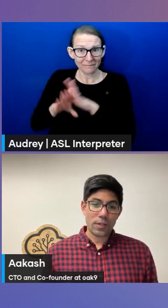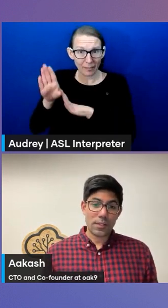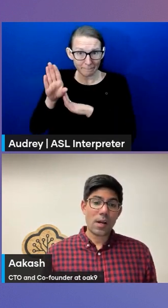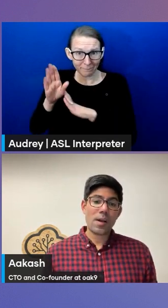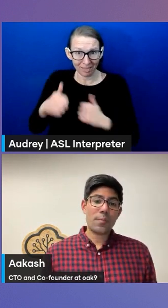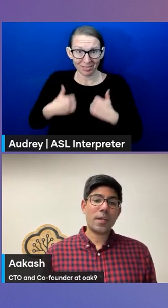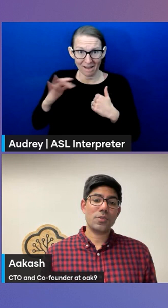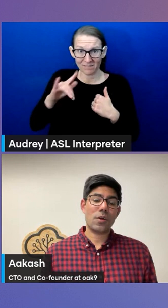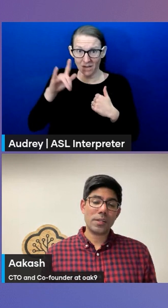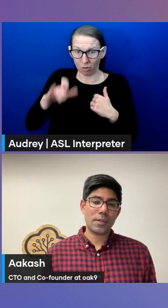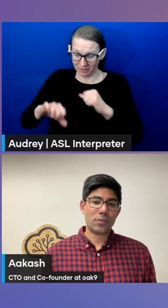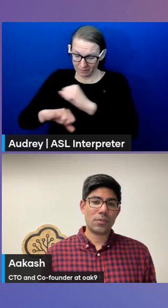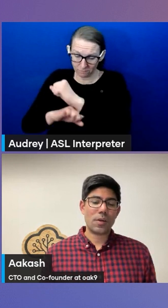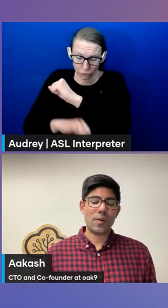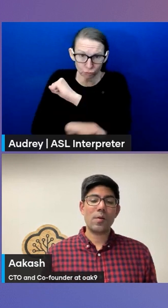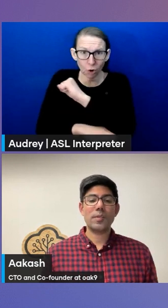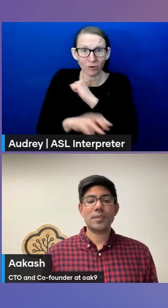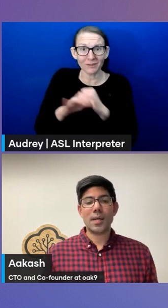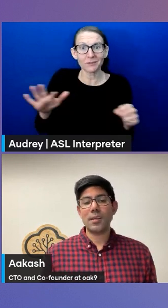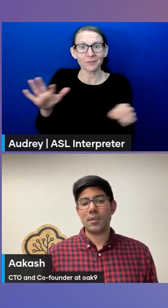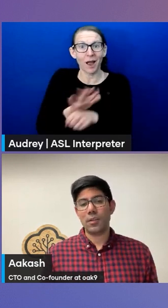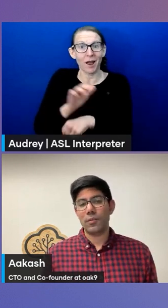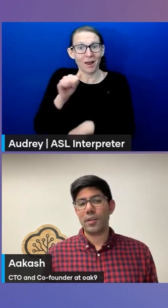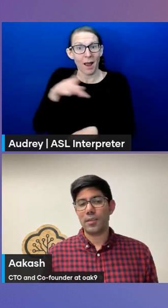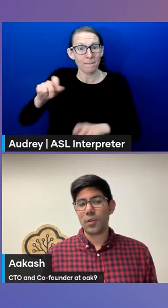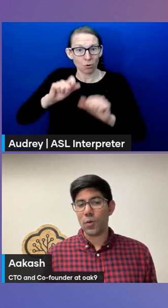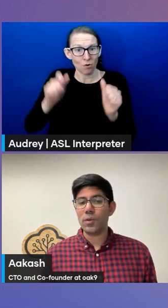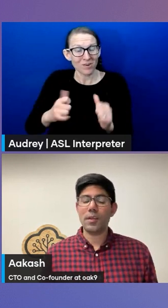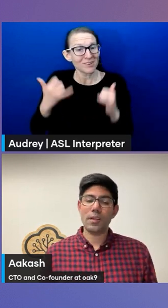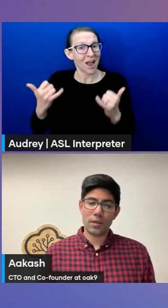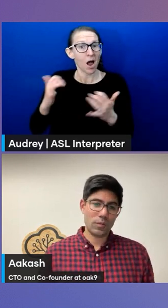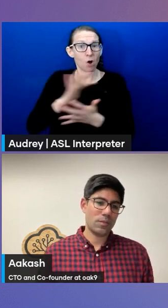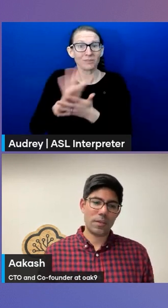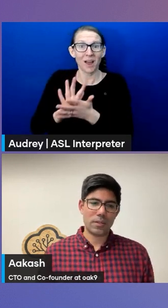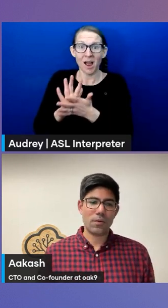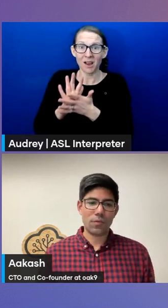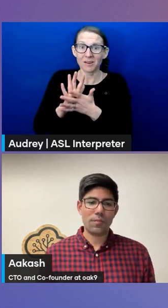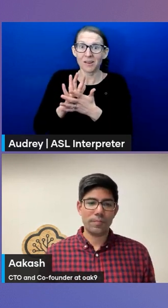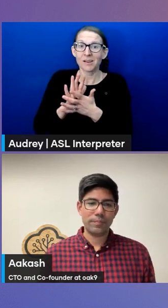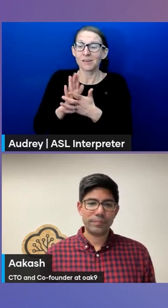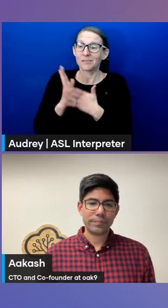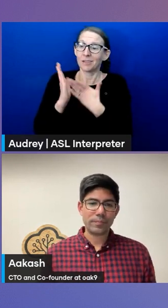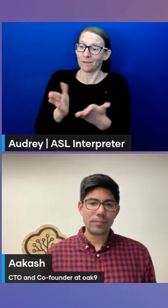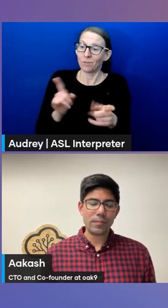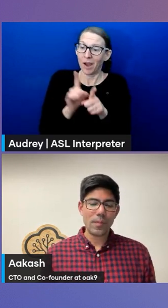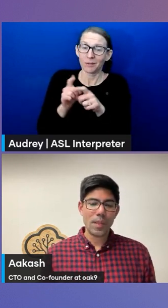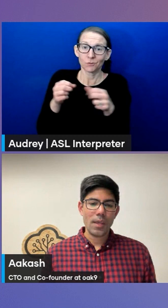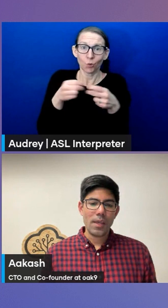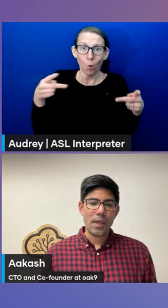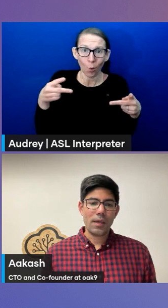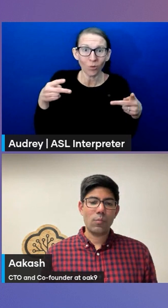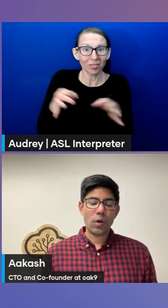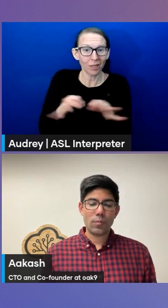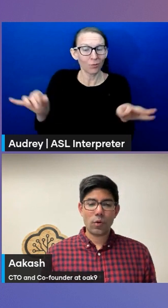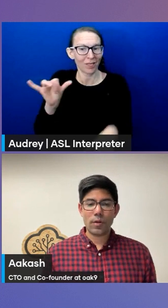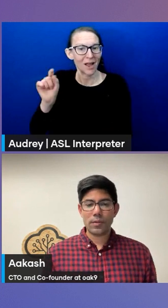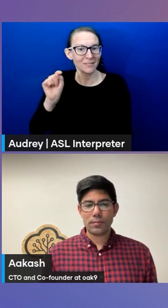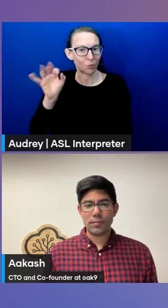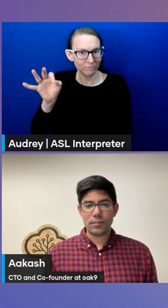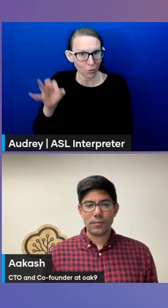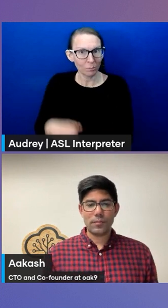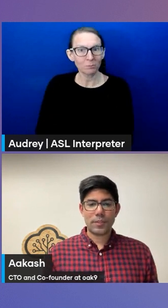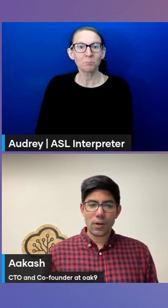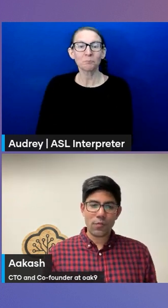infrastructure and entire application architectures are now designed and delivered as code in languages like Terraform. And